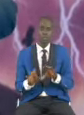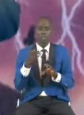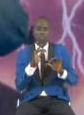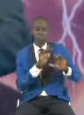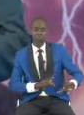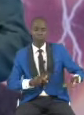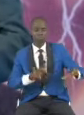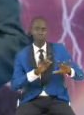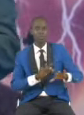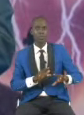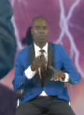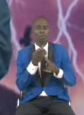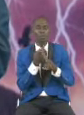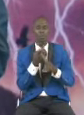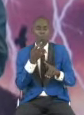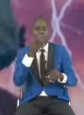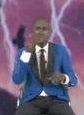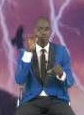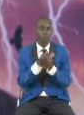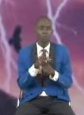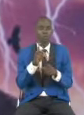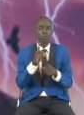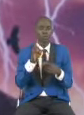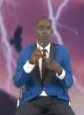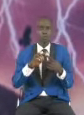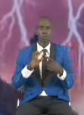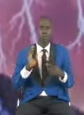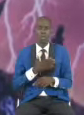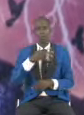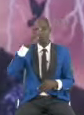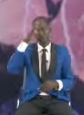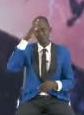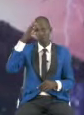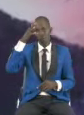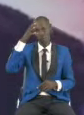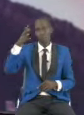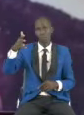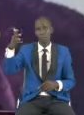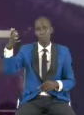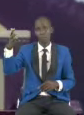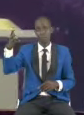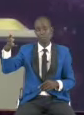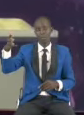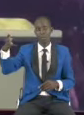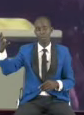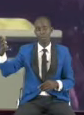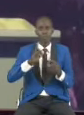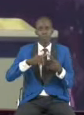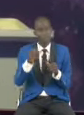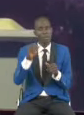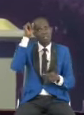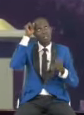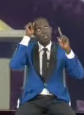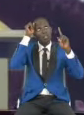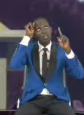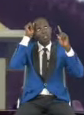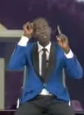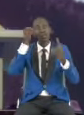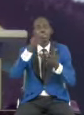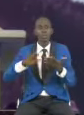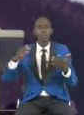promised to our fathers and to remember his Holy